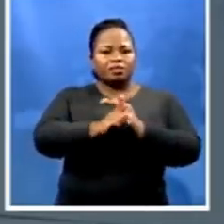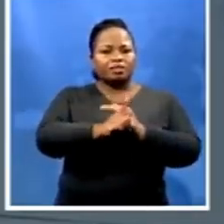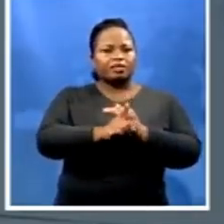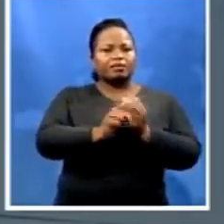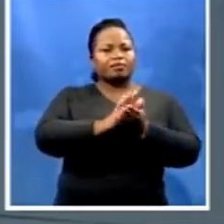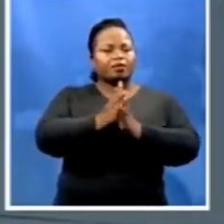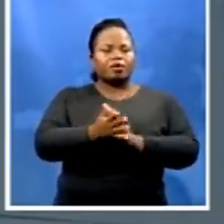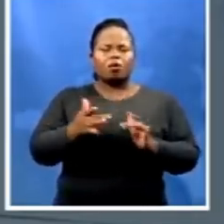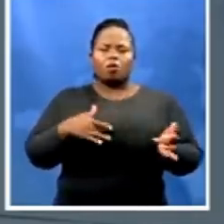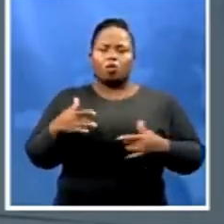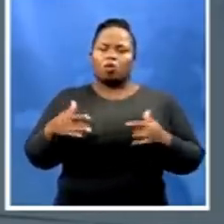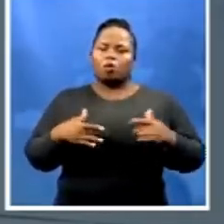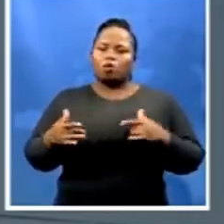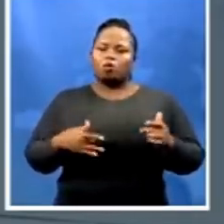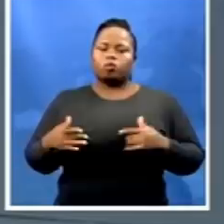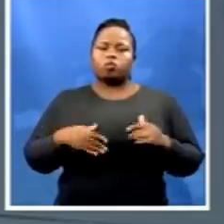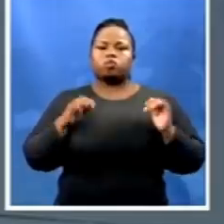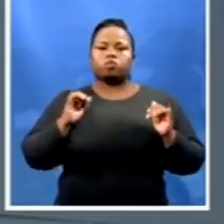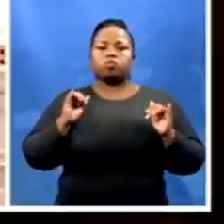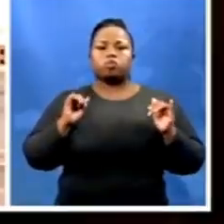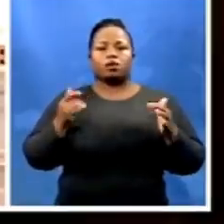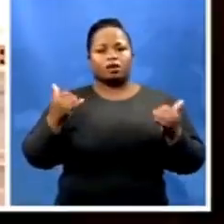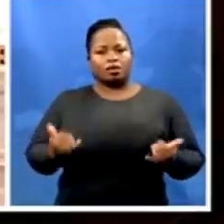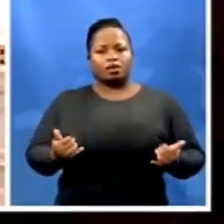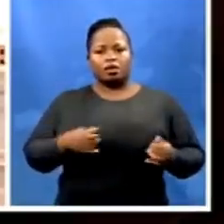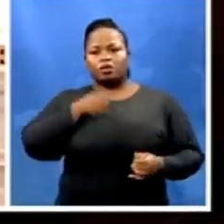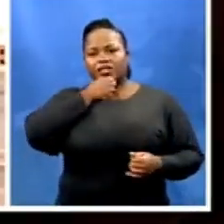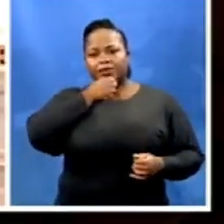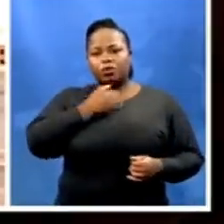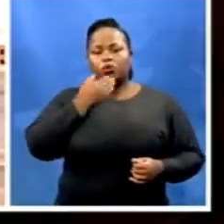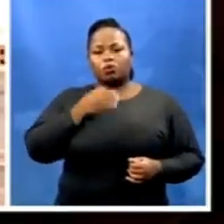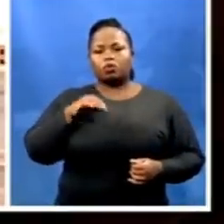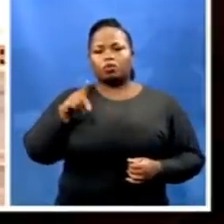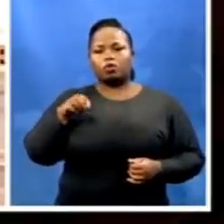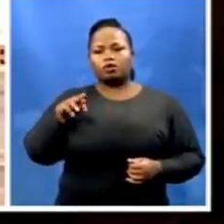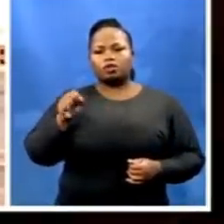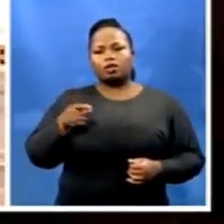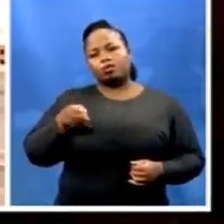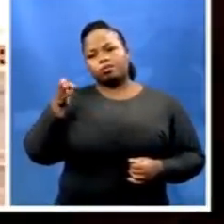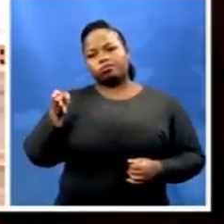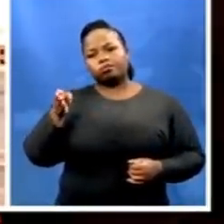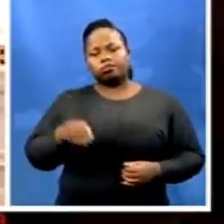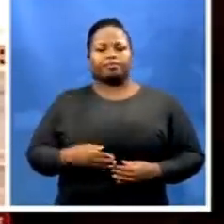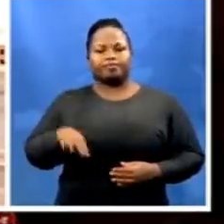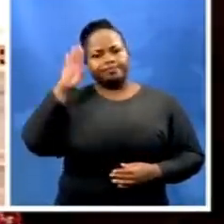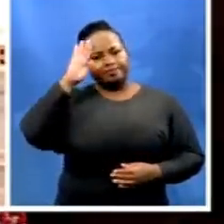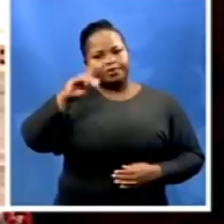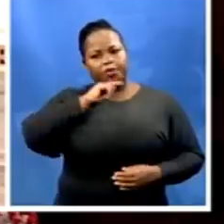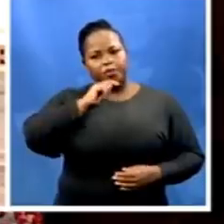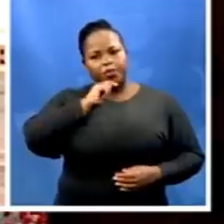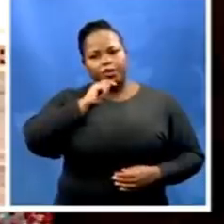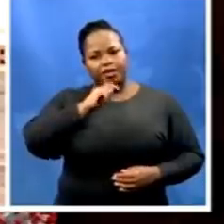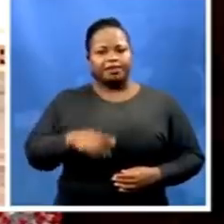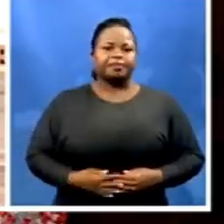indeed. I want to bring in our reporter, Leigh Paulse, who's covering this story for us. Leigh, a very good morning to you. So vandalism is happening in